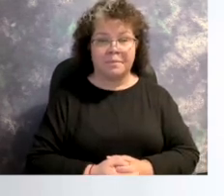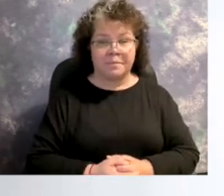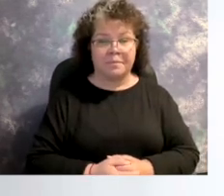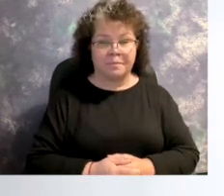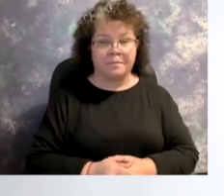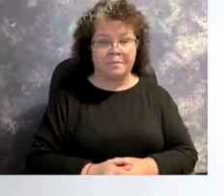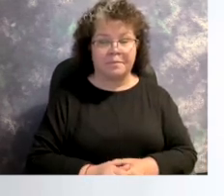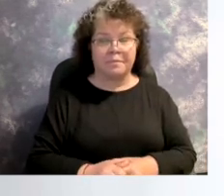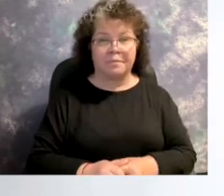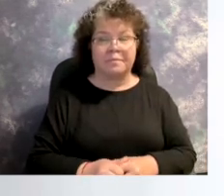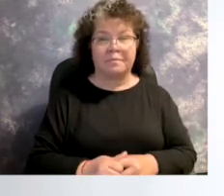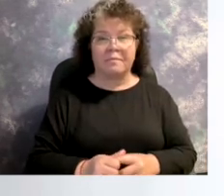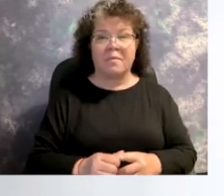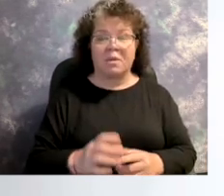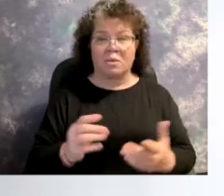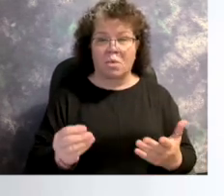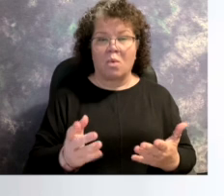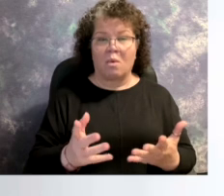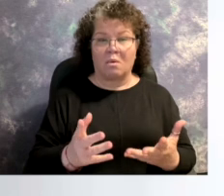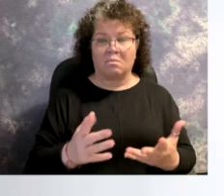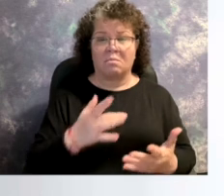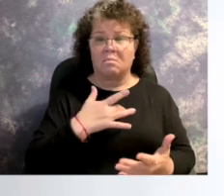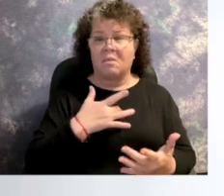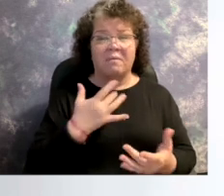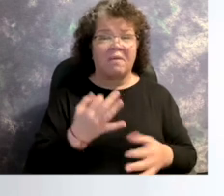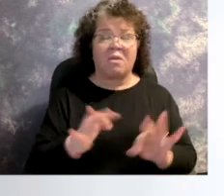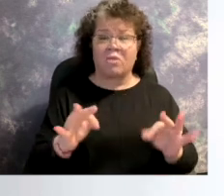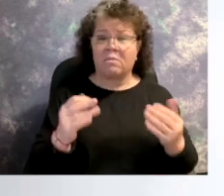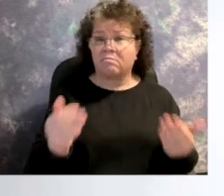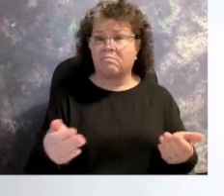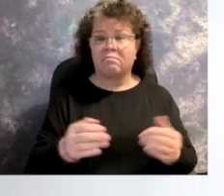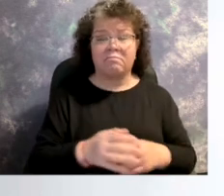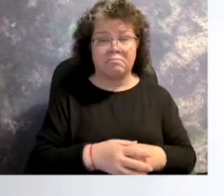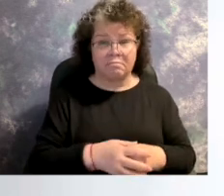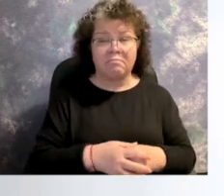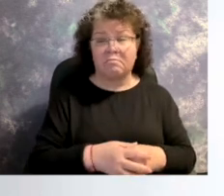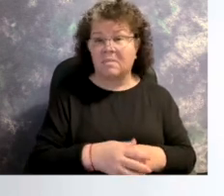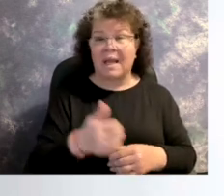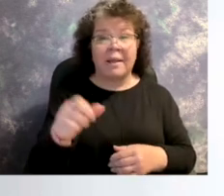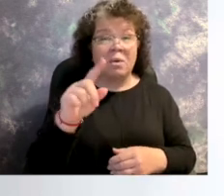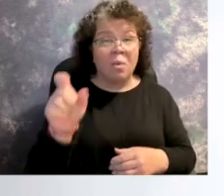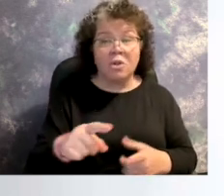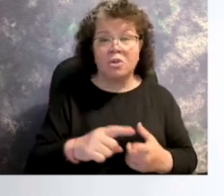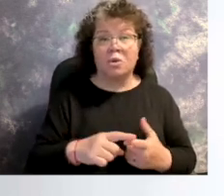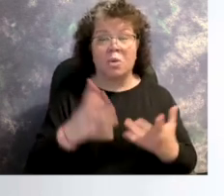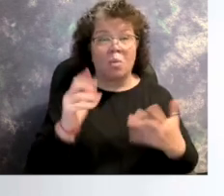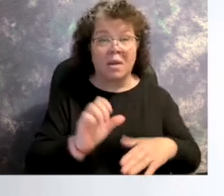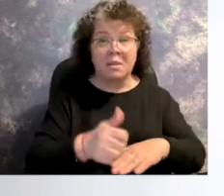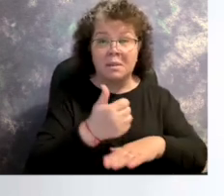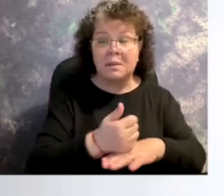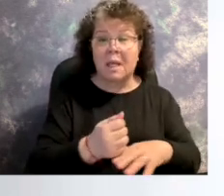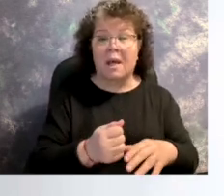that might meet their needs. So please feel free to reach out to me if you have any questions or would like to coordinate any sort of outreach